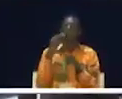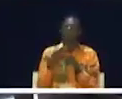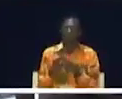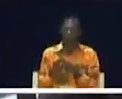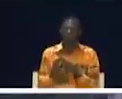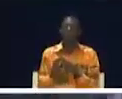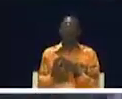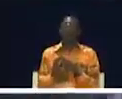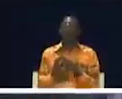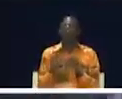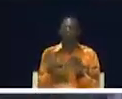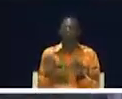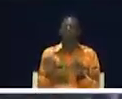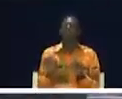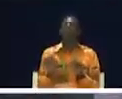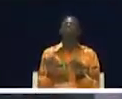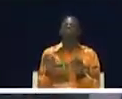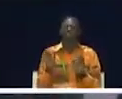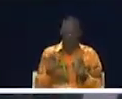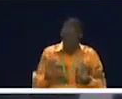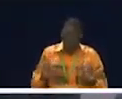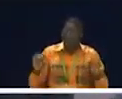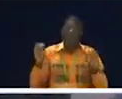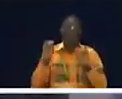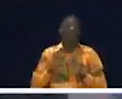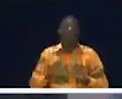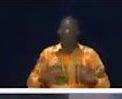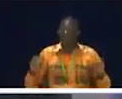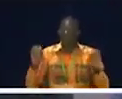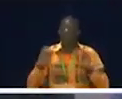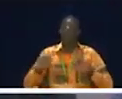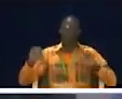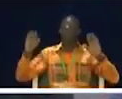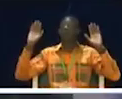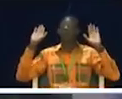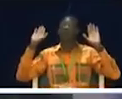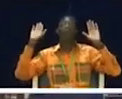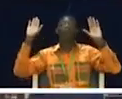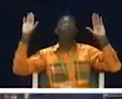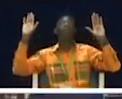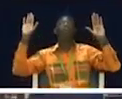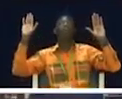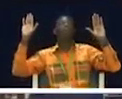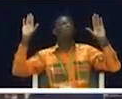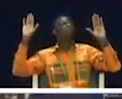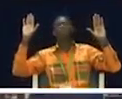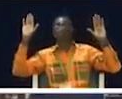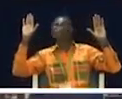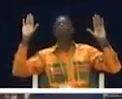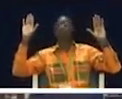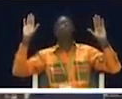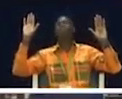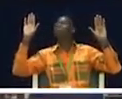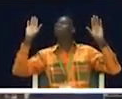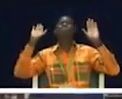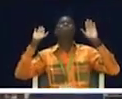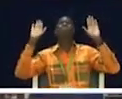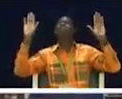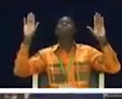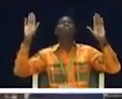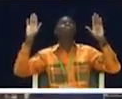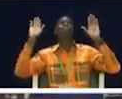Lord. One more time. Wonderful is the Lord, I say. Wonderful. Everybody